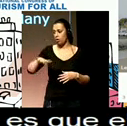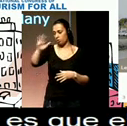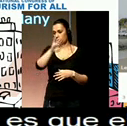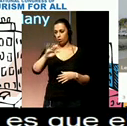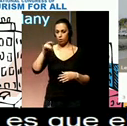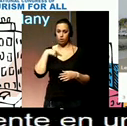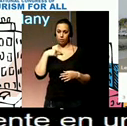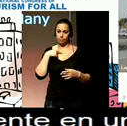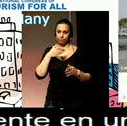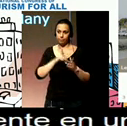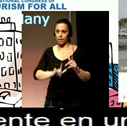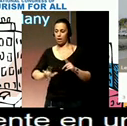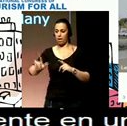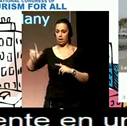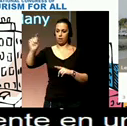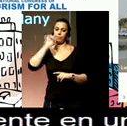features, which is always